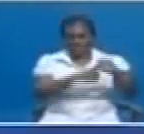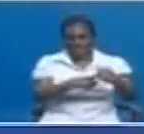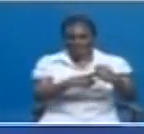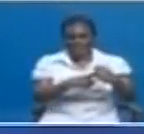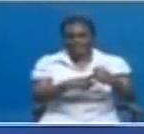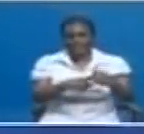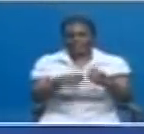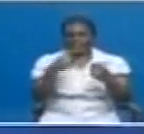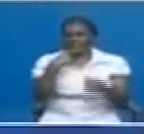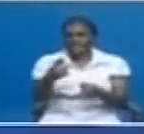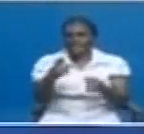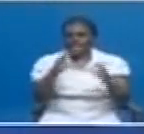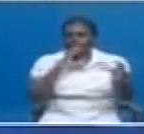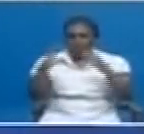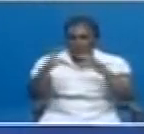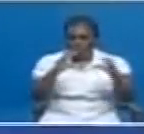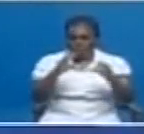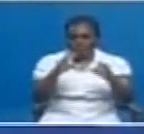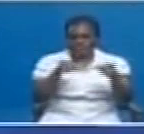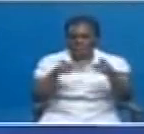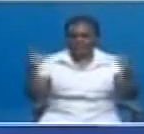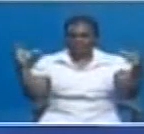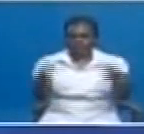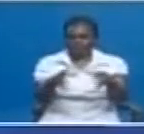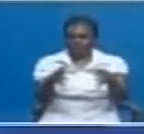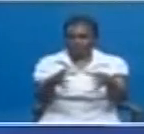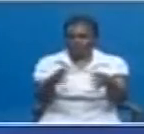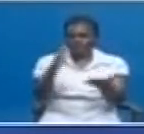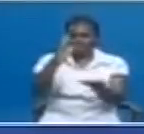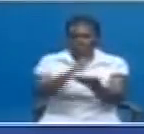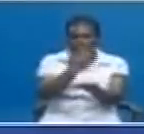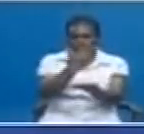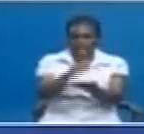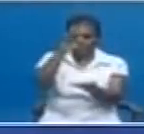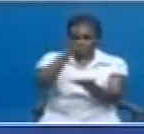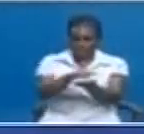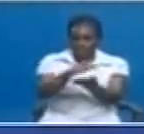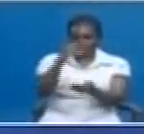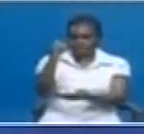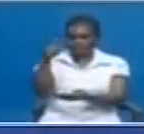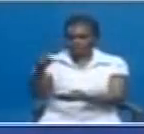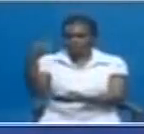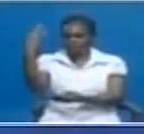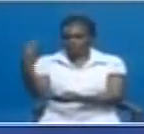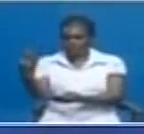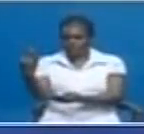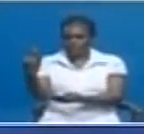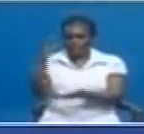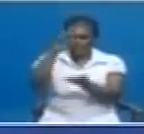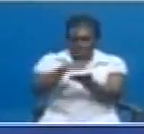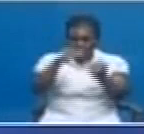quarter. Telkom market leader Safaricom saw its market share decline marginally by 0.3% to stand